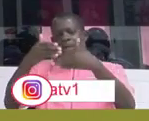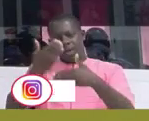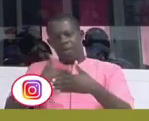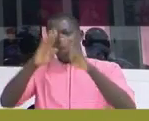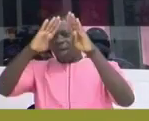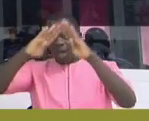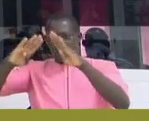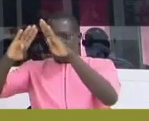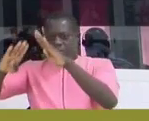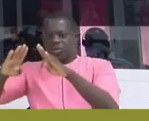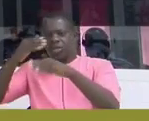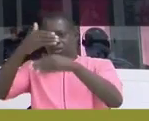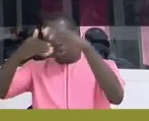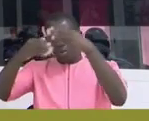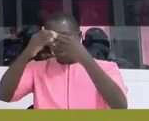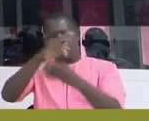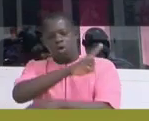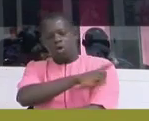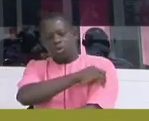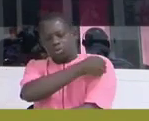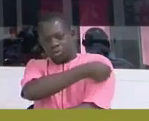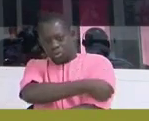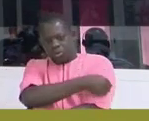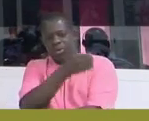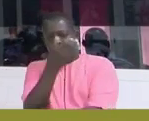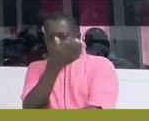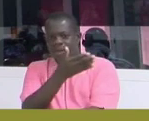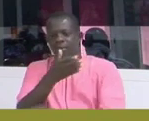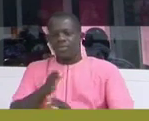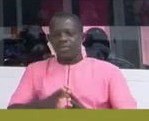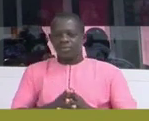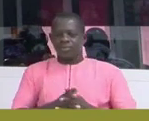construction at that time they were building their